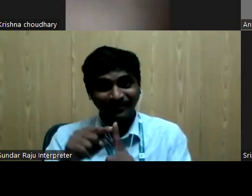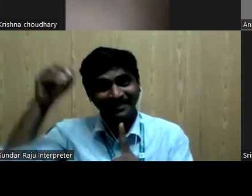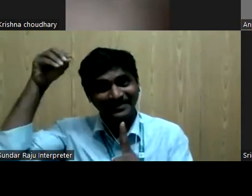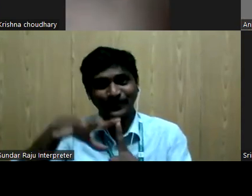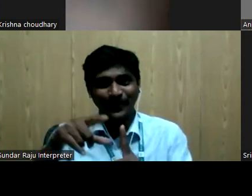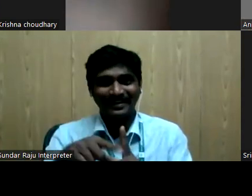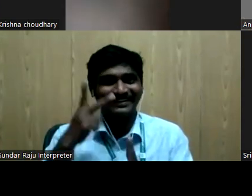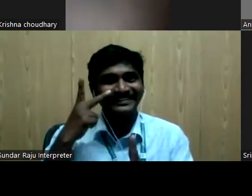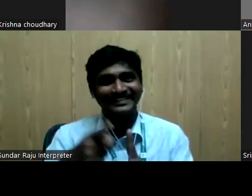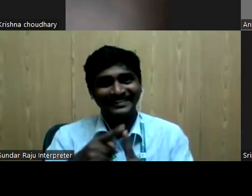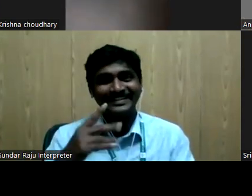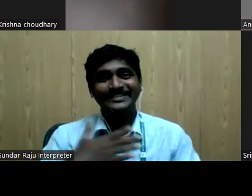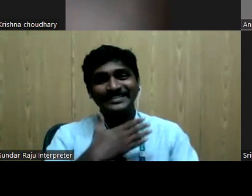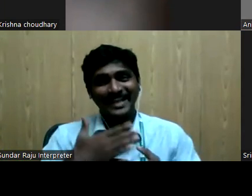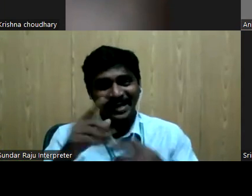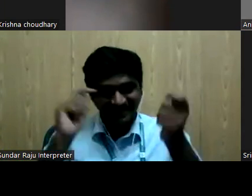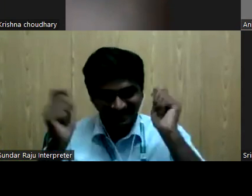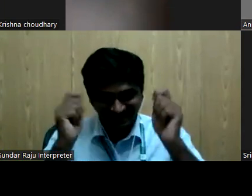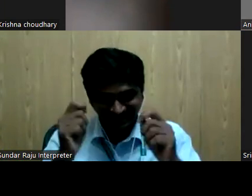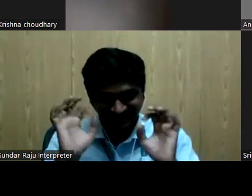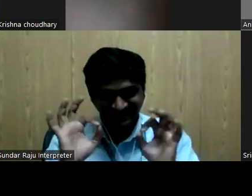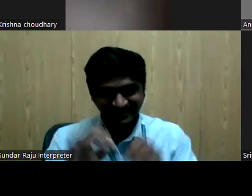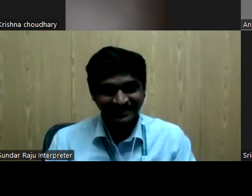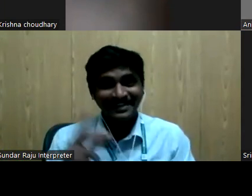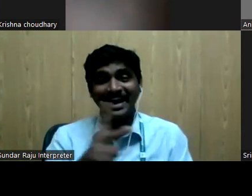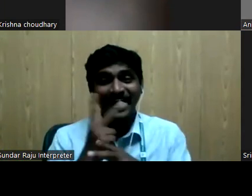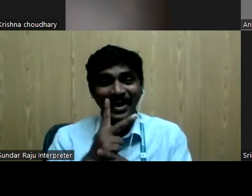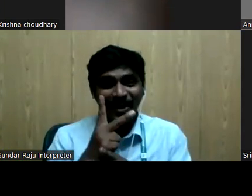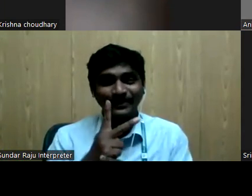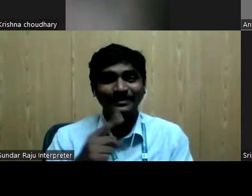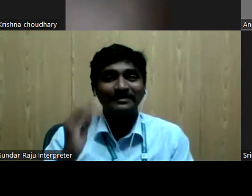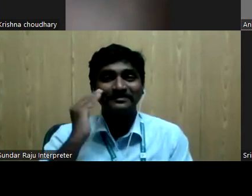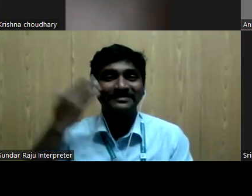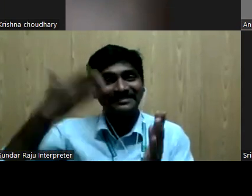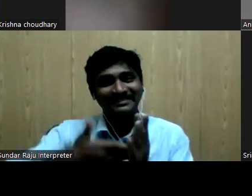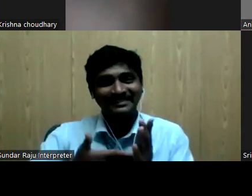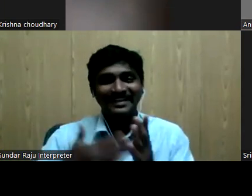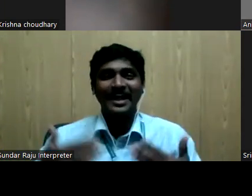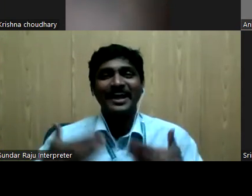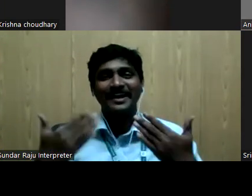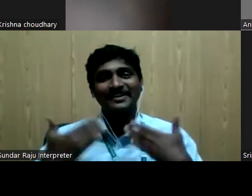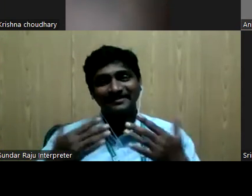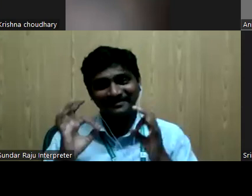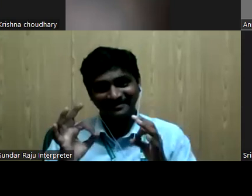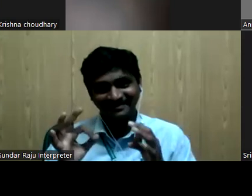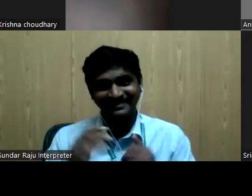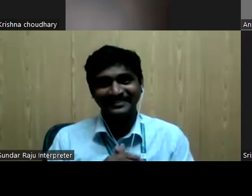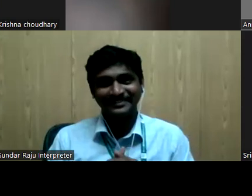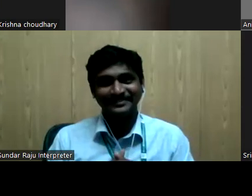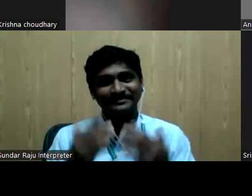caregivers. Caregiver, dekhbhal karton ko bhi ek din aaya hai, humko bahut khushi ho gaya hai. Bahut bahut dhanyawad. Thank you so